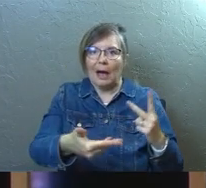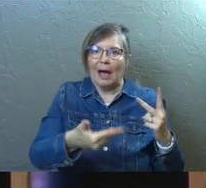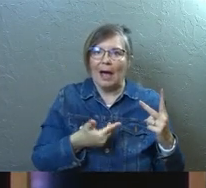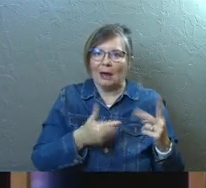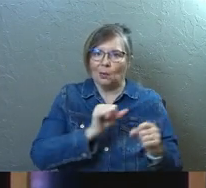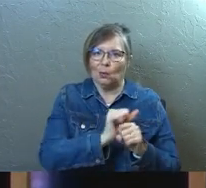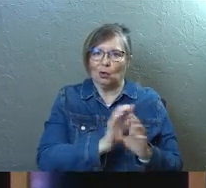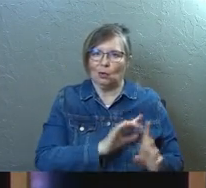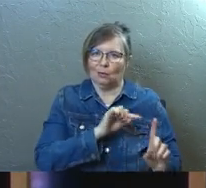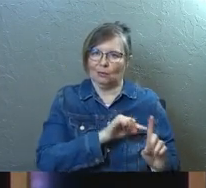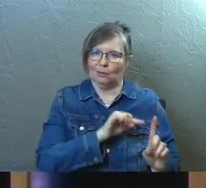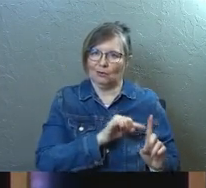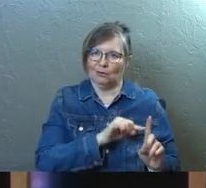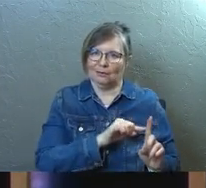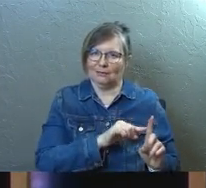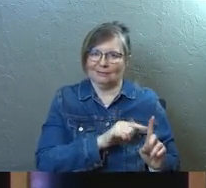hand.